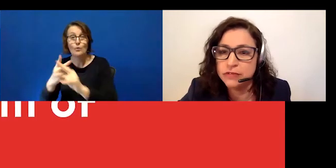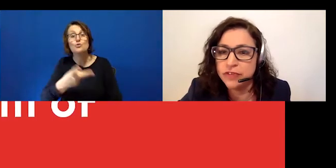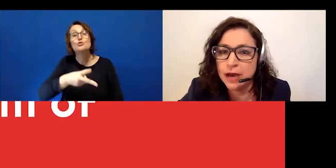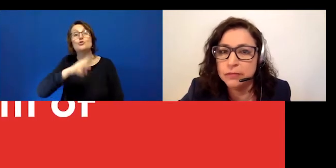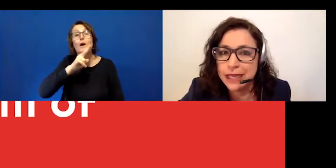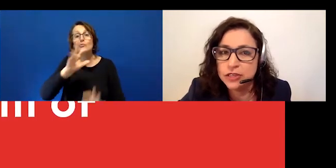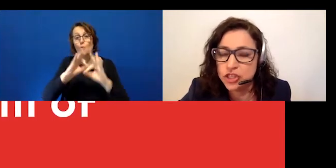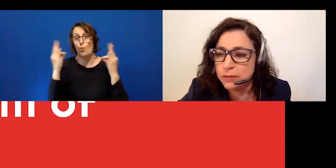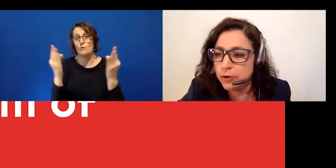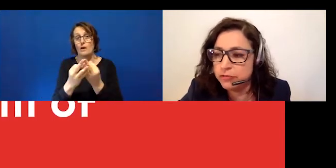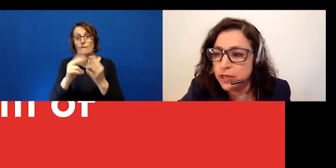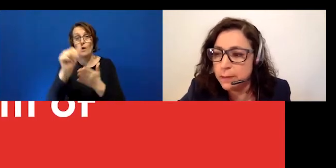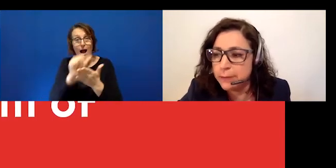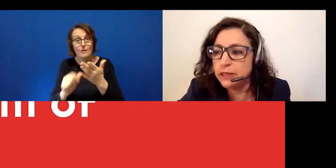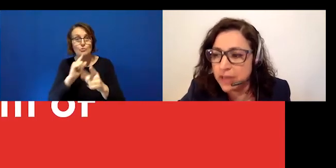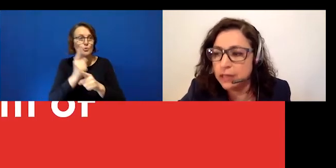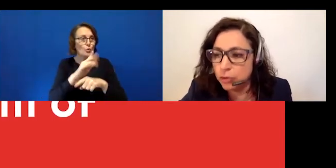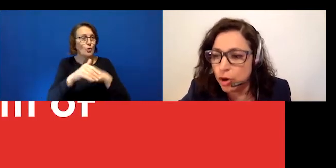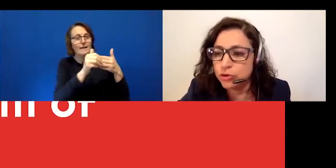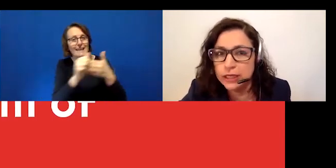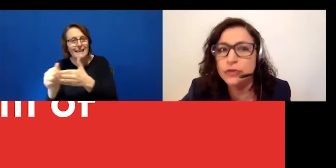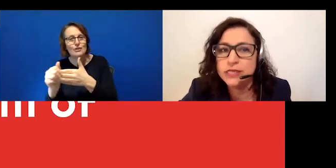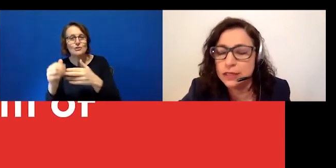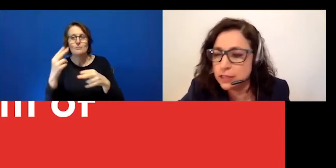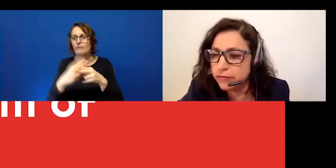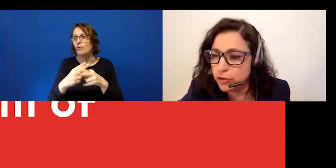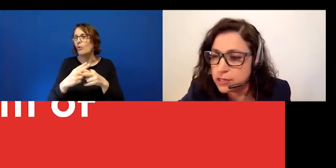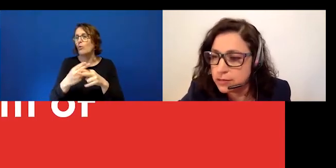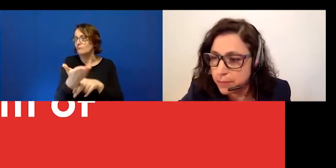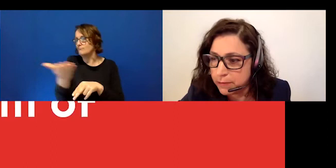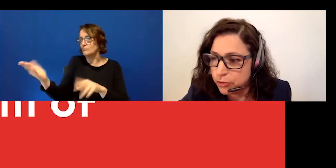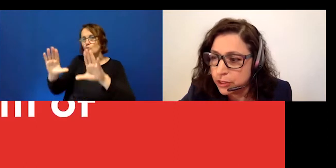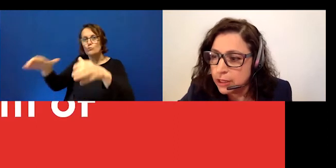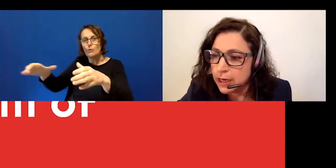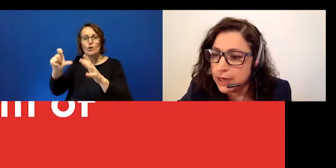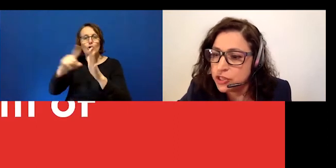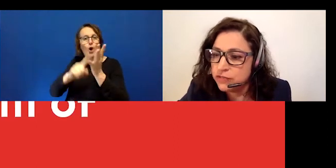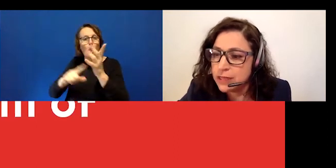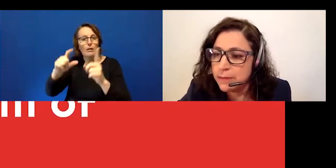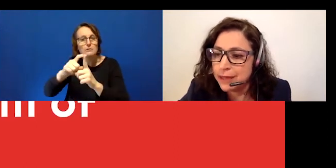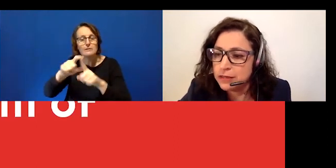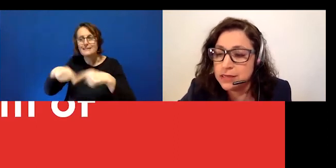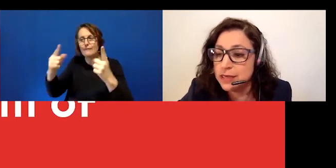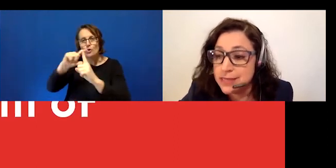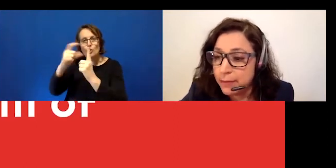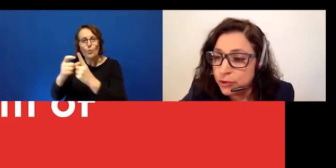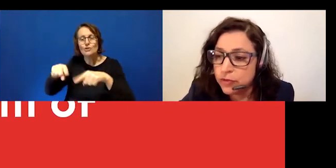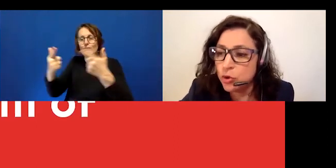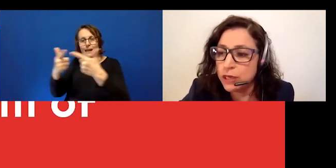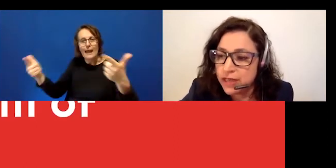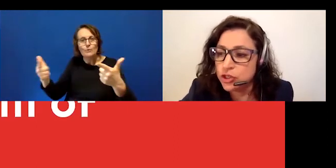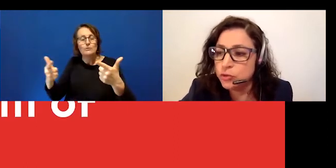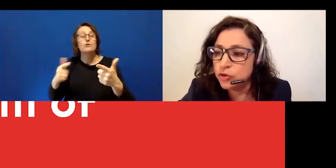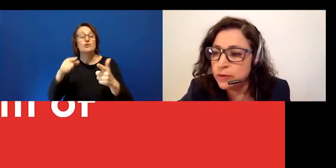terms of leadership of people of colour or culturally and linguistically diverse people. Shifting the Balance is an example of a